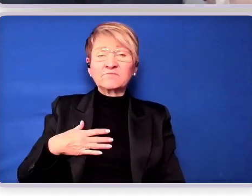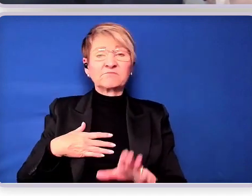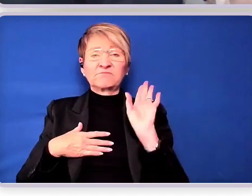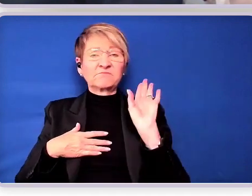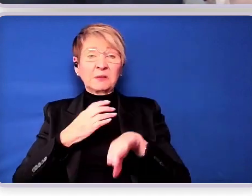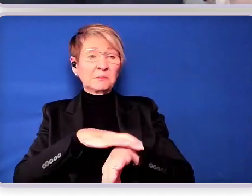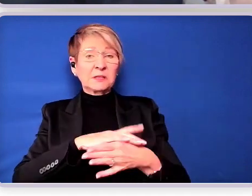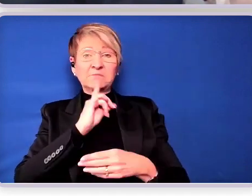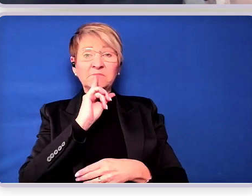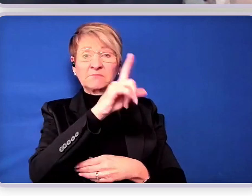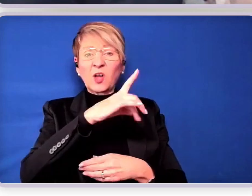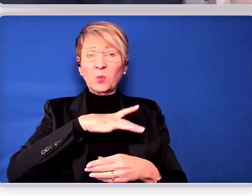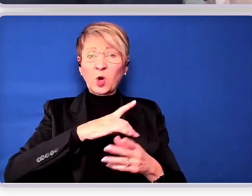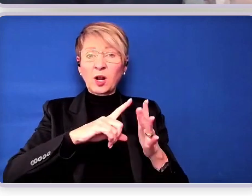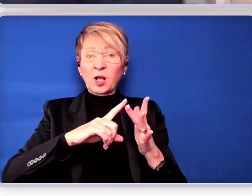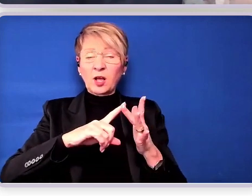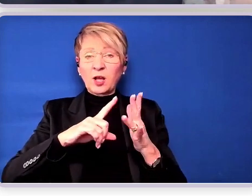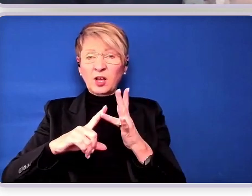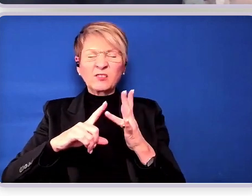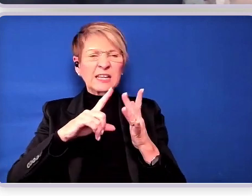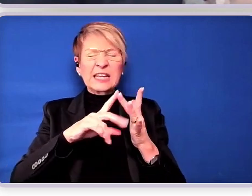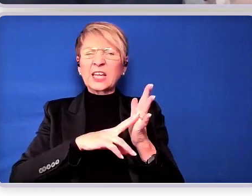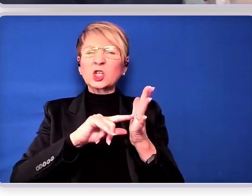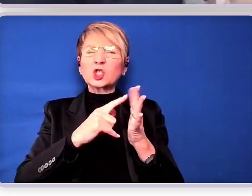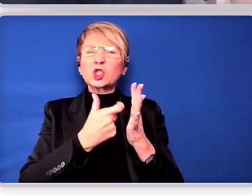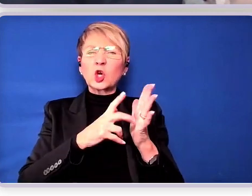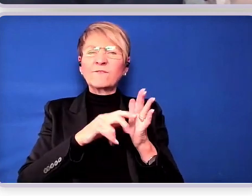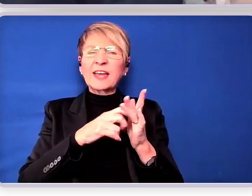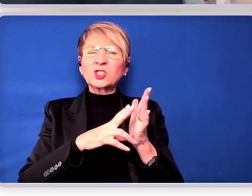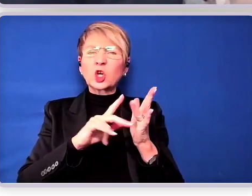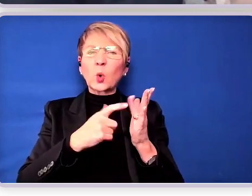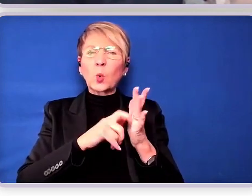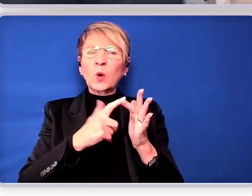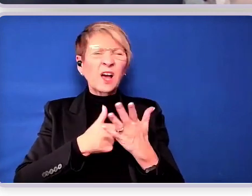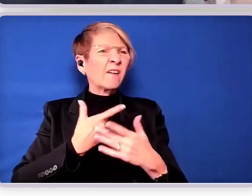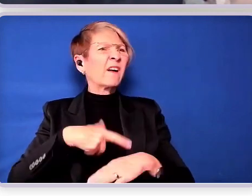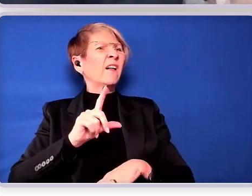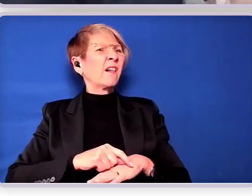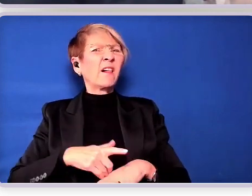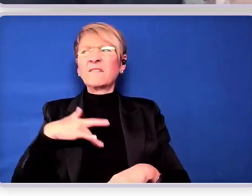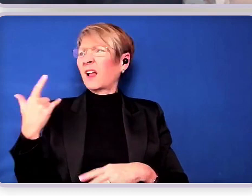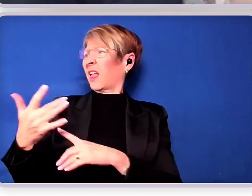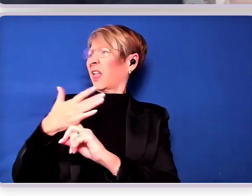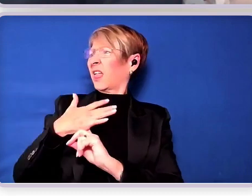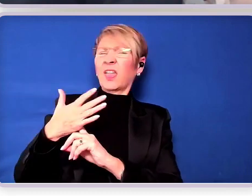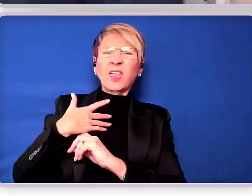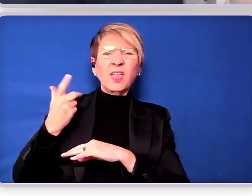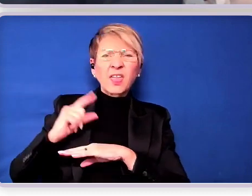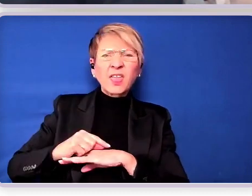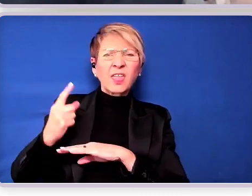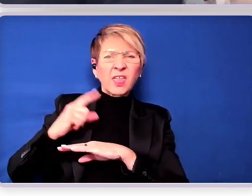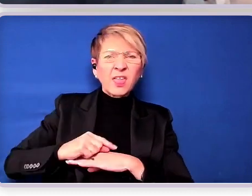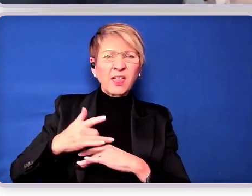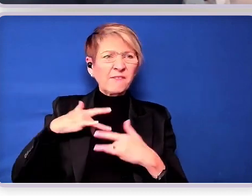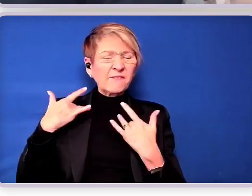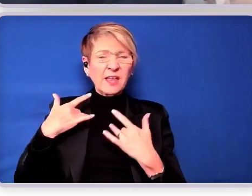frightening and you're intimidated and you're scared for your safety, then it might be that the police